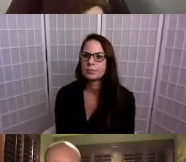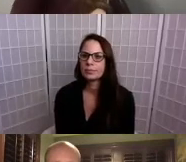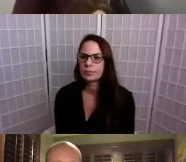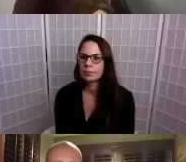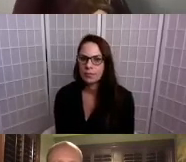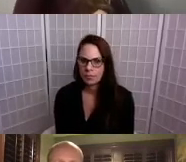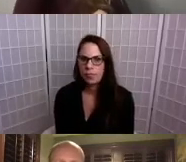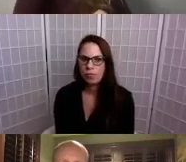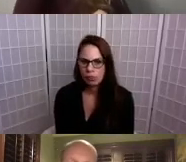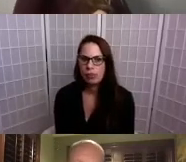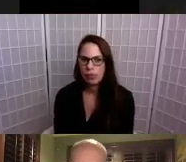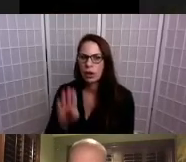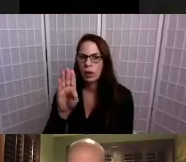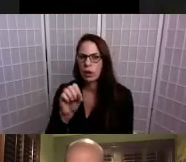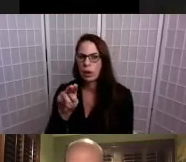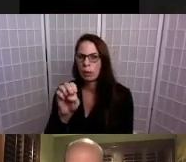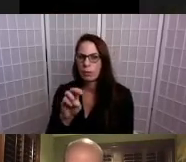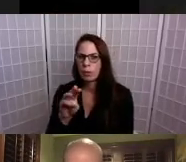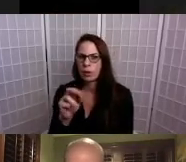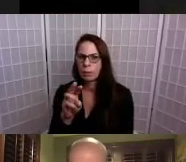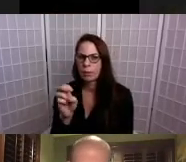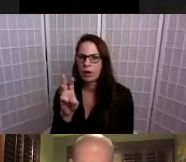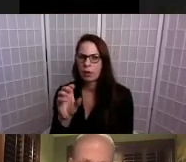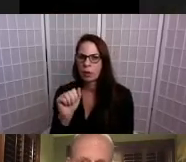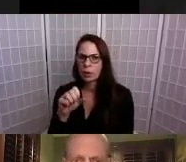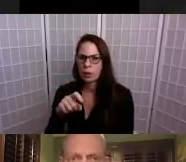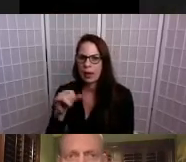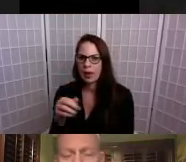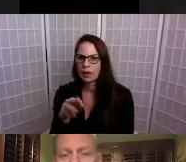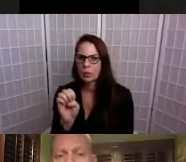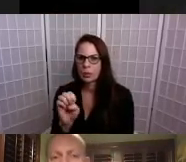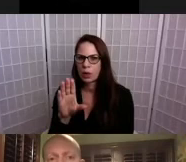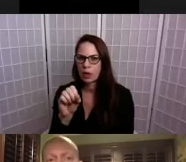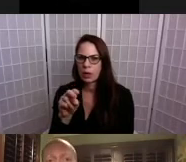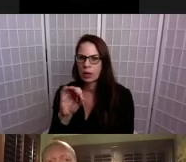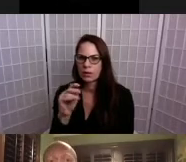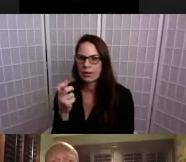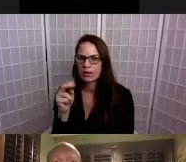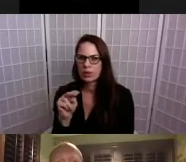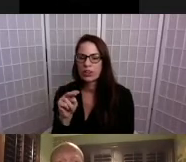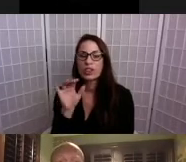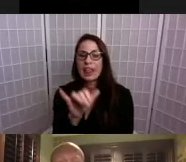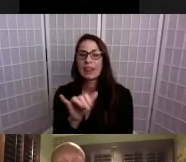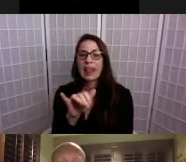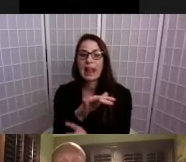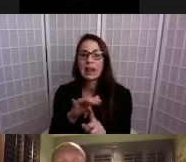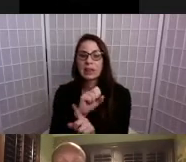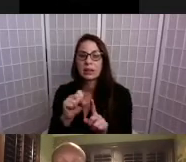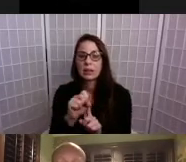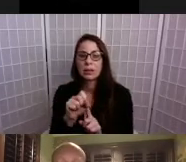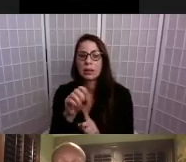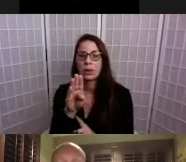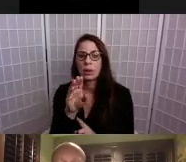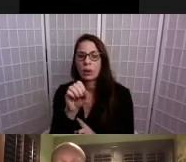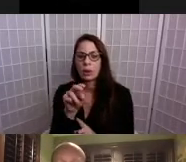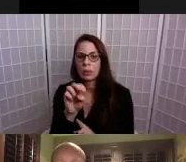Bmac, bone marrow aspirate concentration. And in this scenario, bone marrow cells are aspirated from